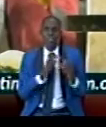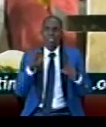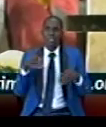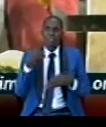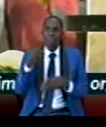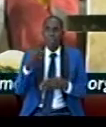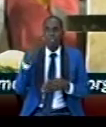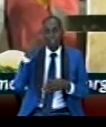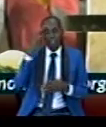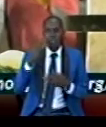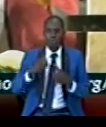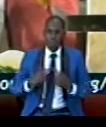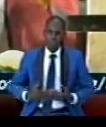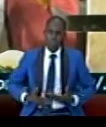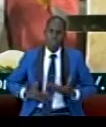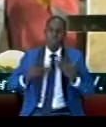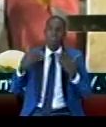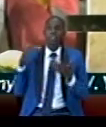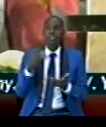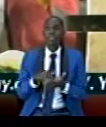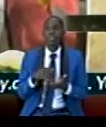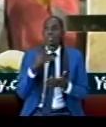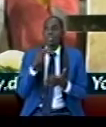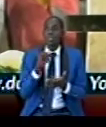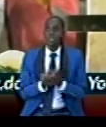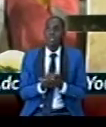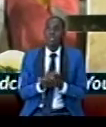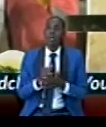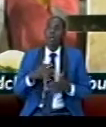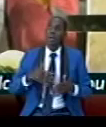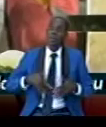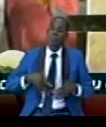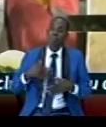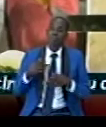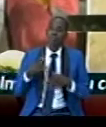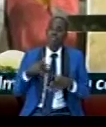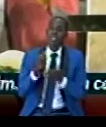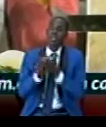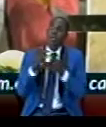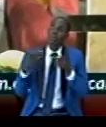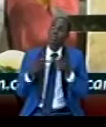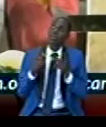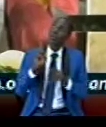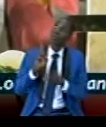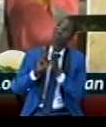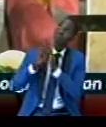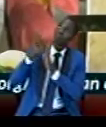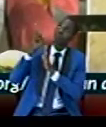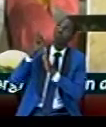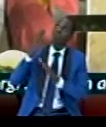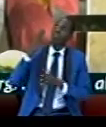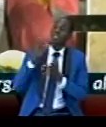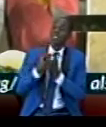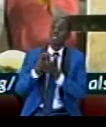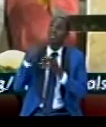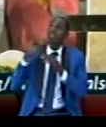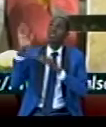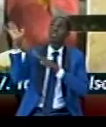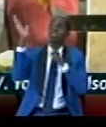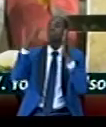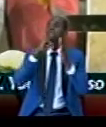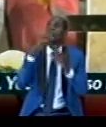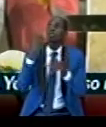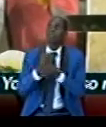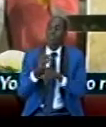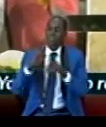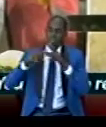He showed me that definitely that upstairs I'm seeing there, that I can be able to go there, that the sky is just my starting point and